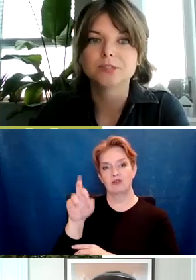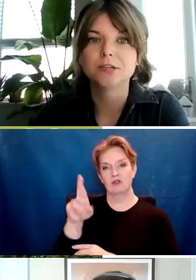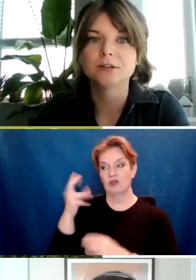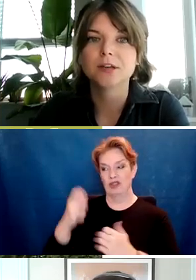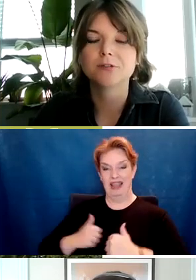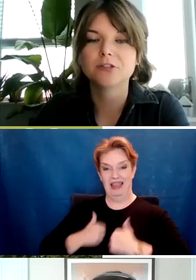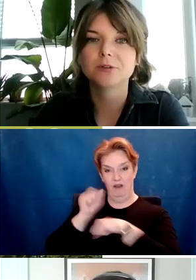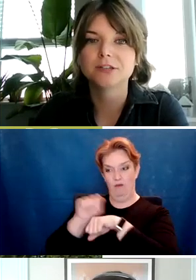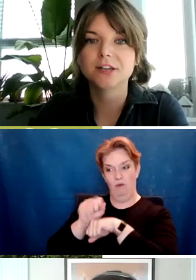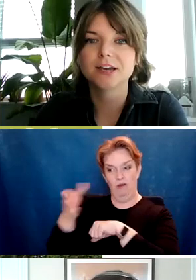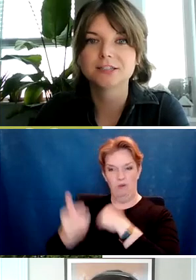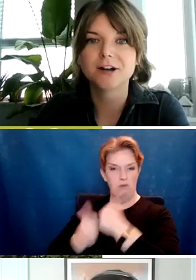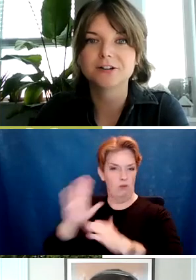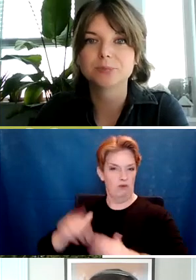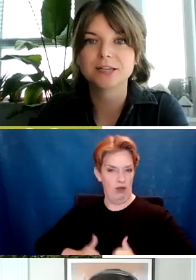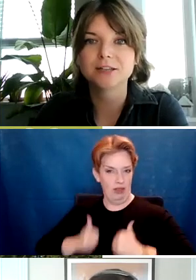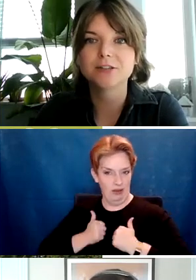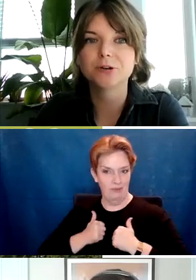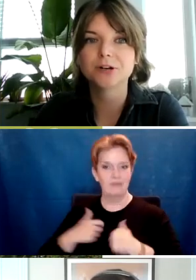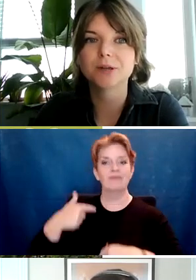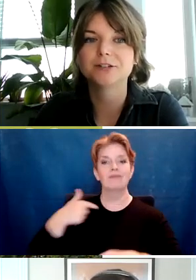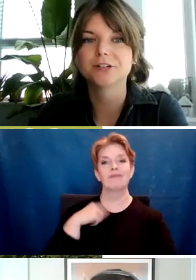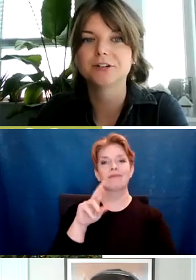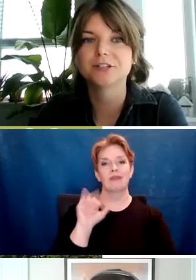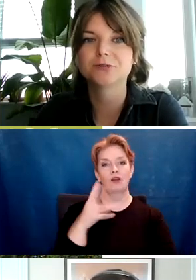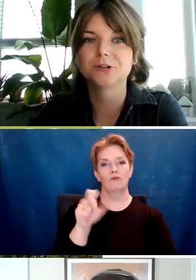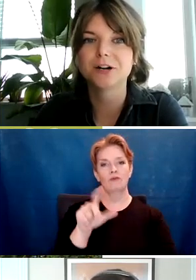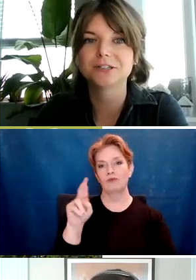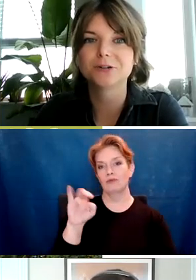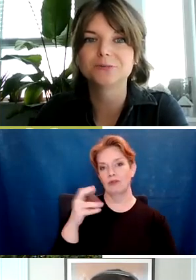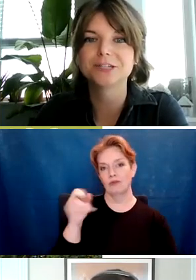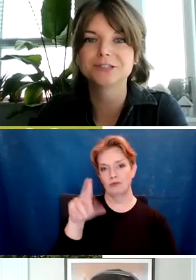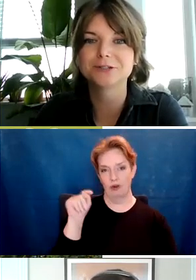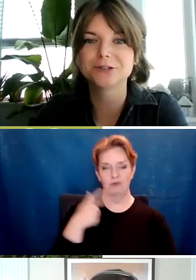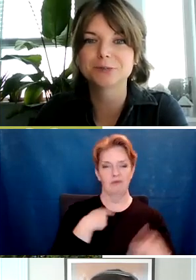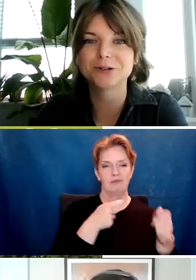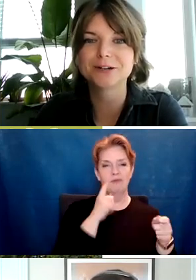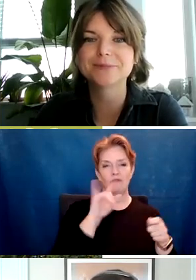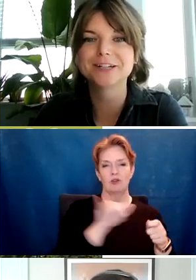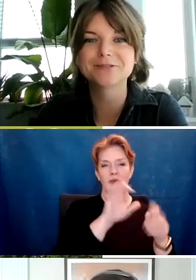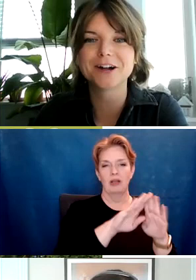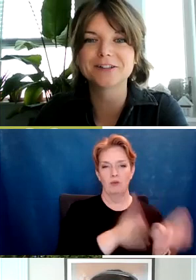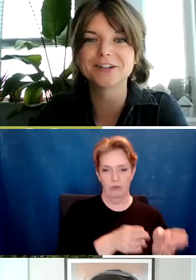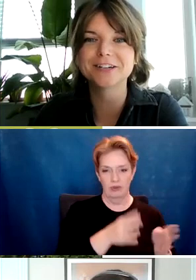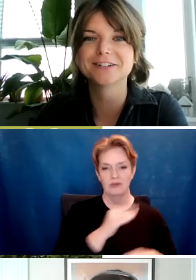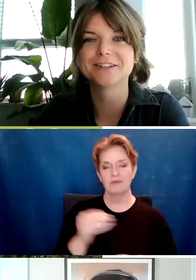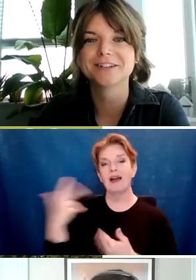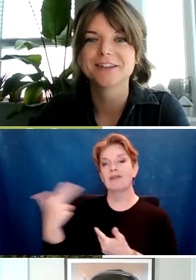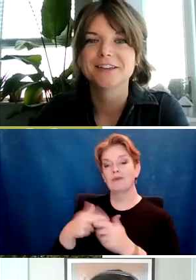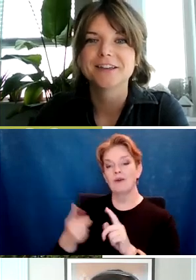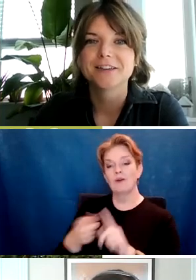in Boise, and with me today is Valerie Balint, the program manager of the Historic Artist Homes and Studios program. Hello,